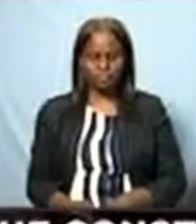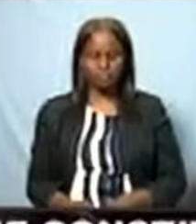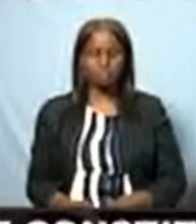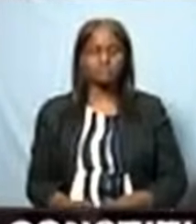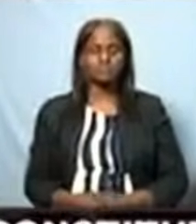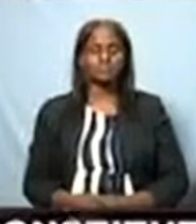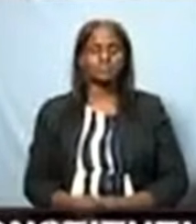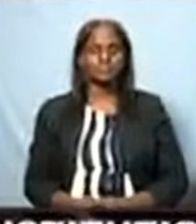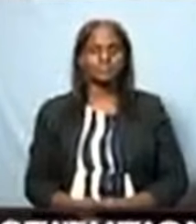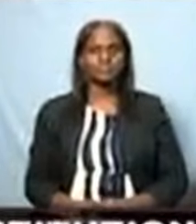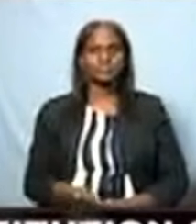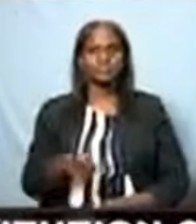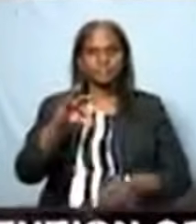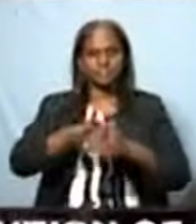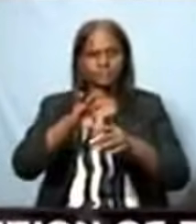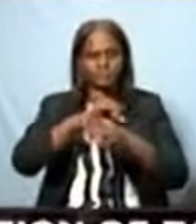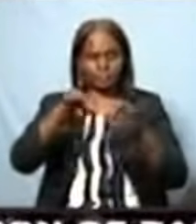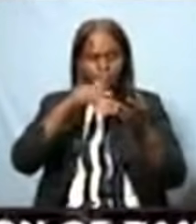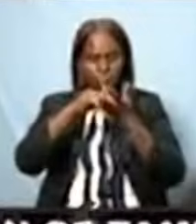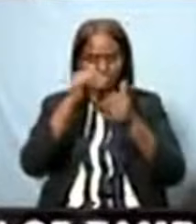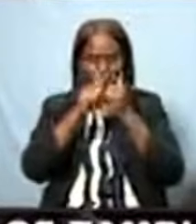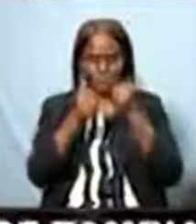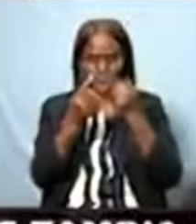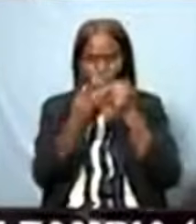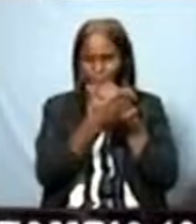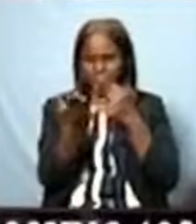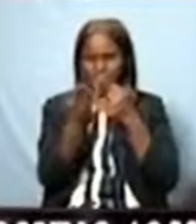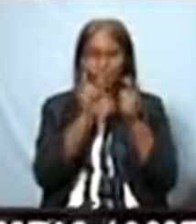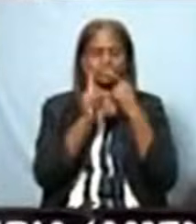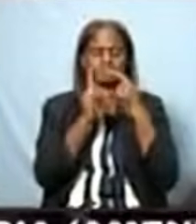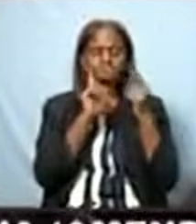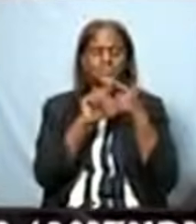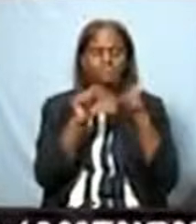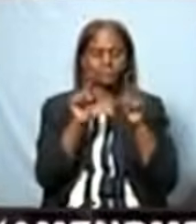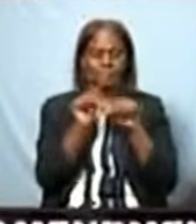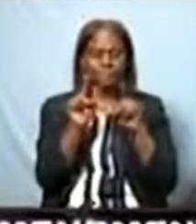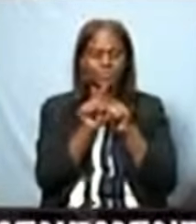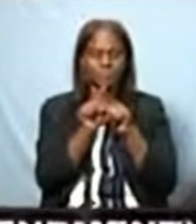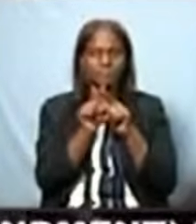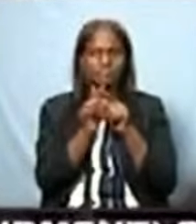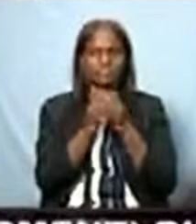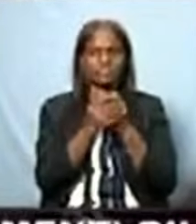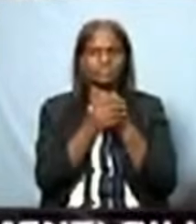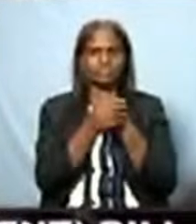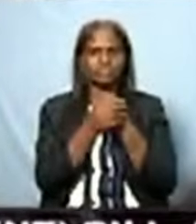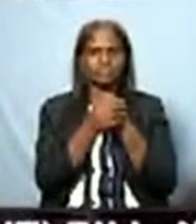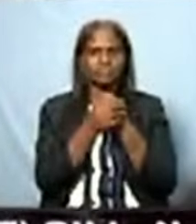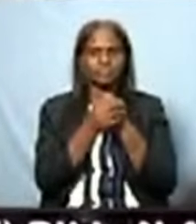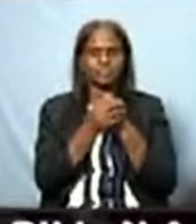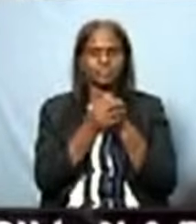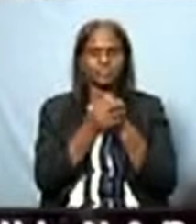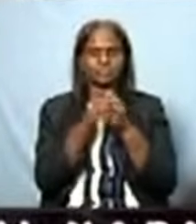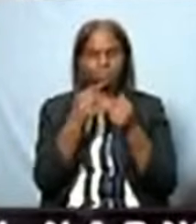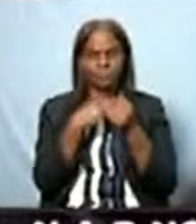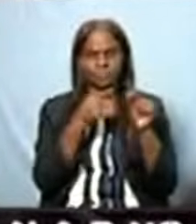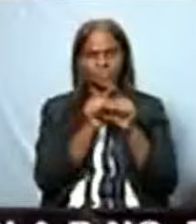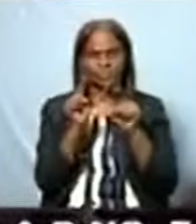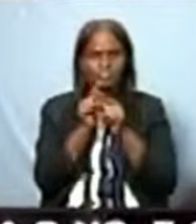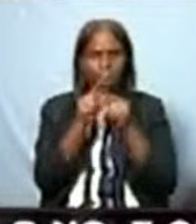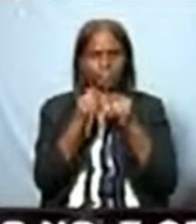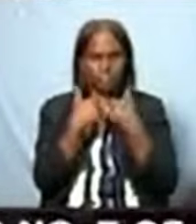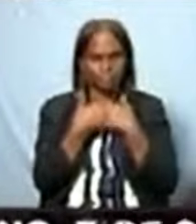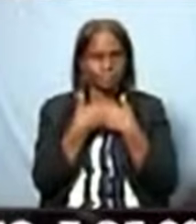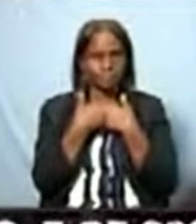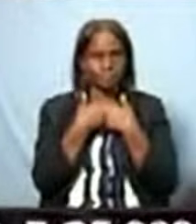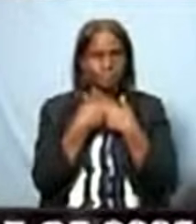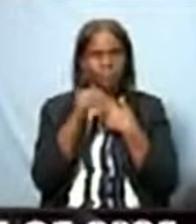articles, which are election-centric because many of them are speaking to that. I am also of a considered